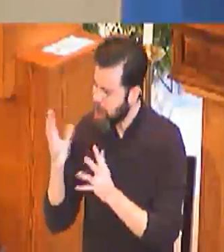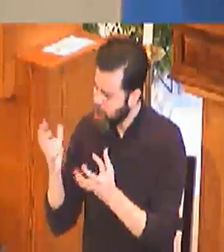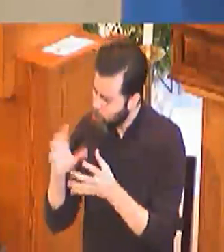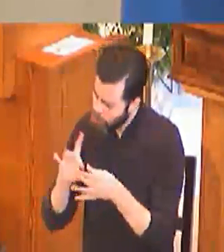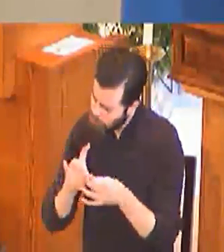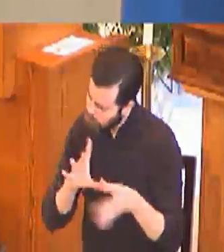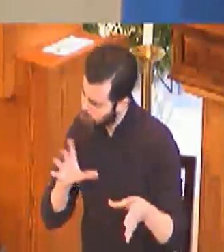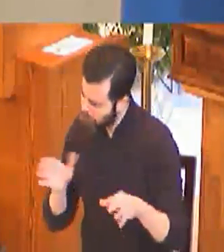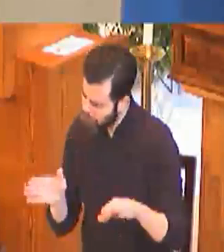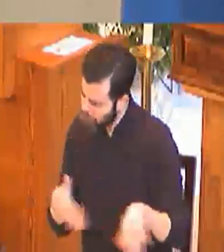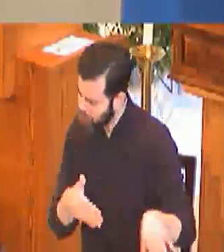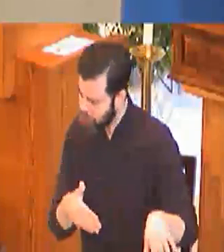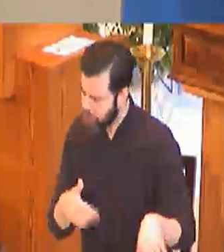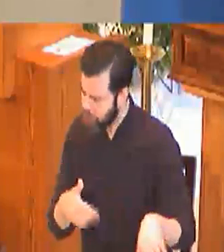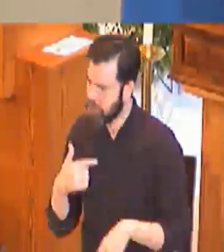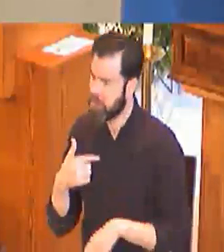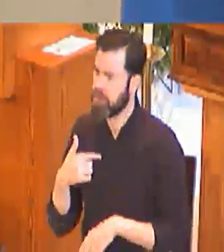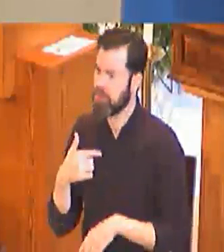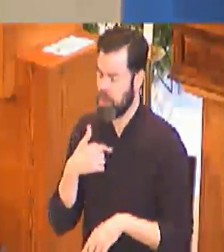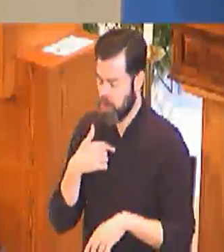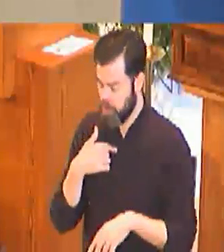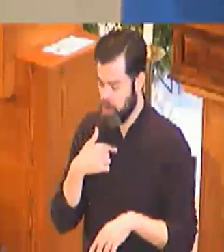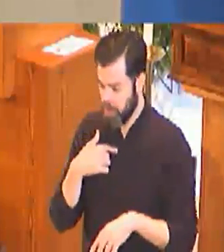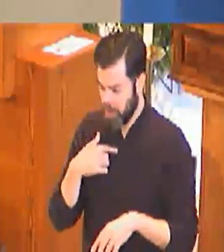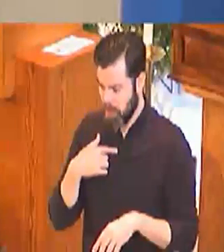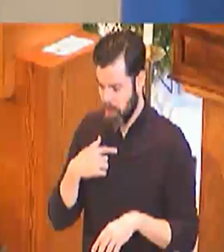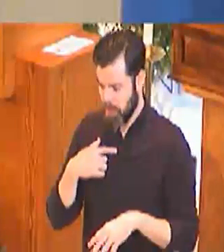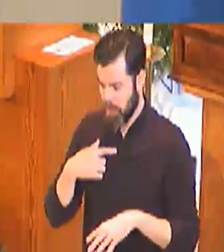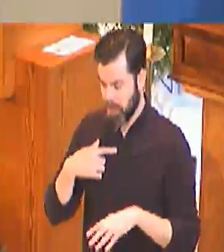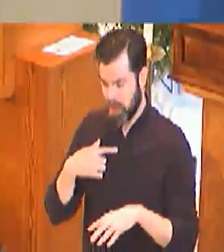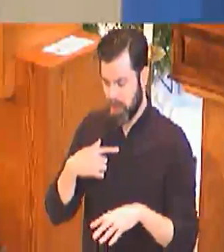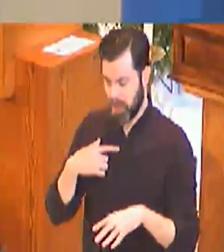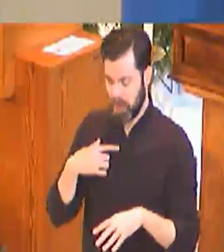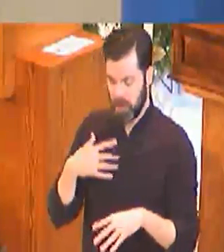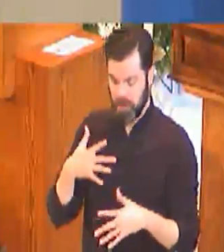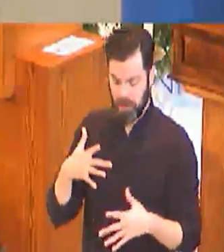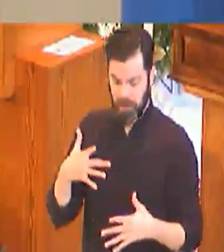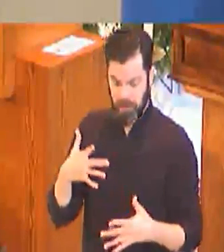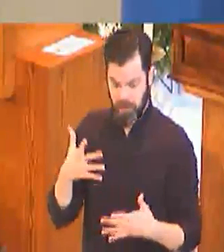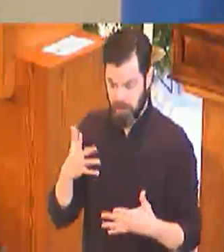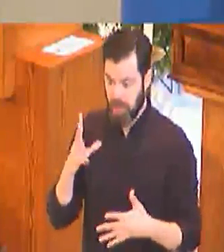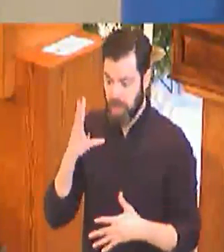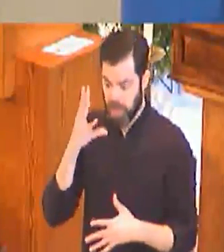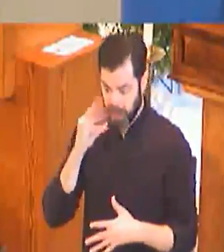And I went on a journey of chemicalization that was a bit wild.